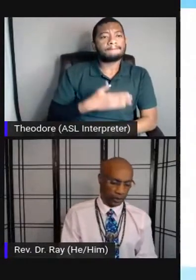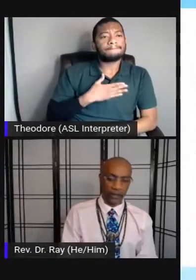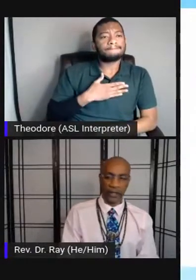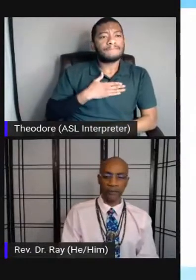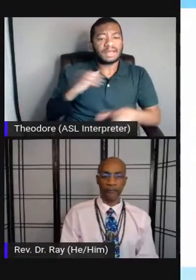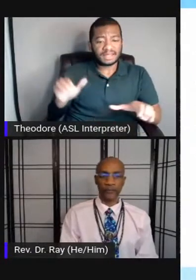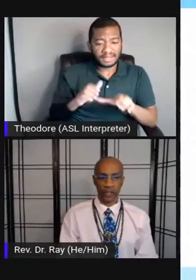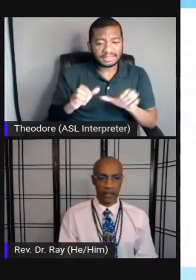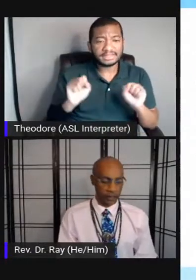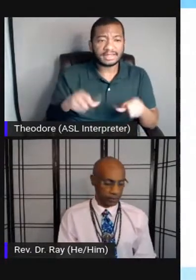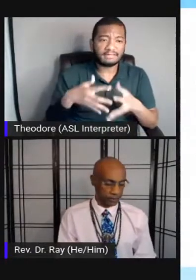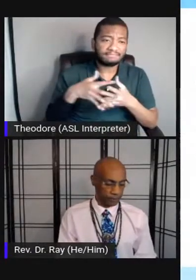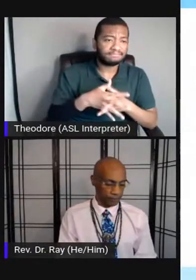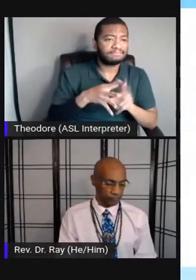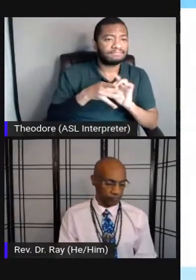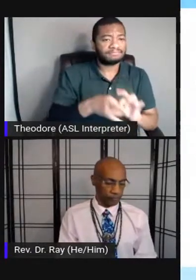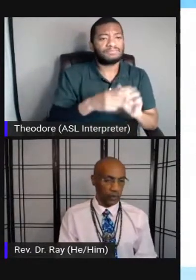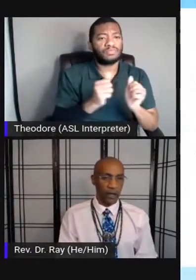Marie Curie says,